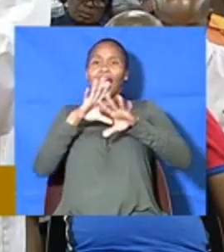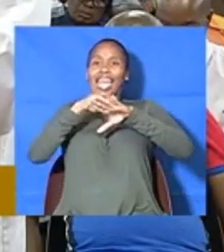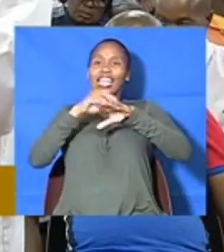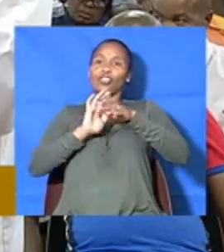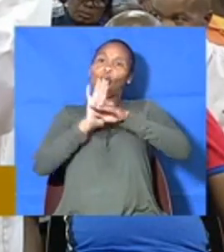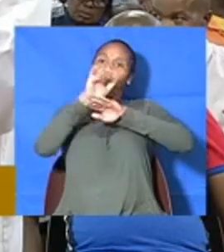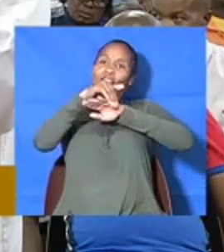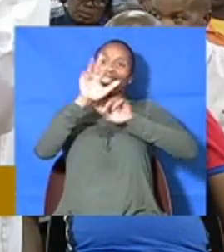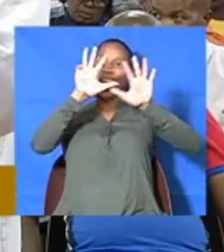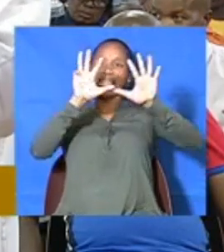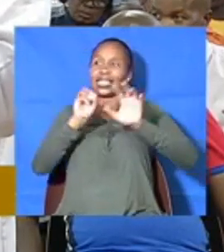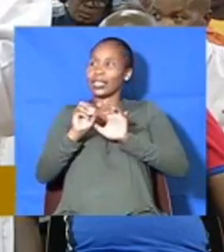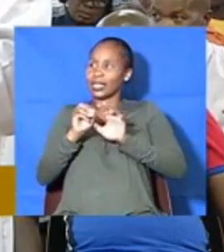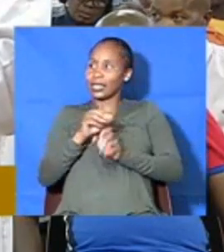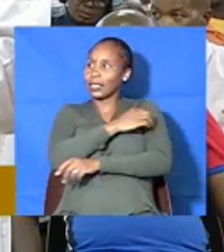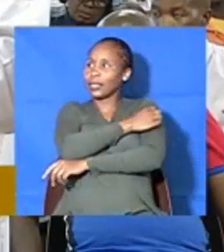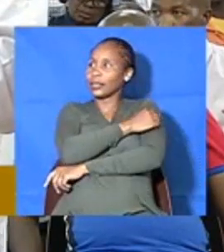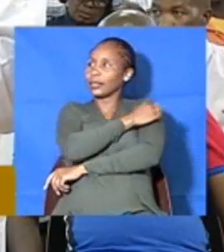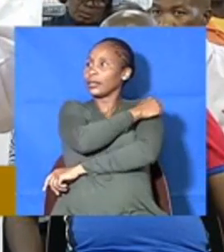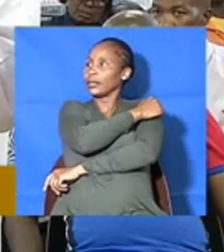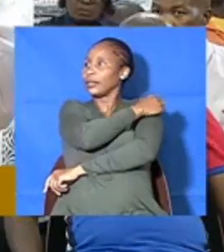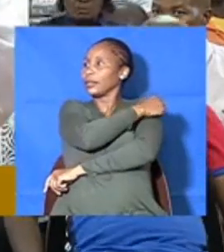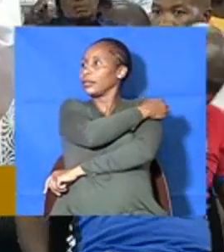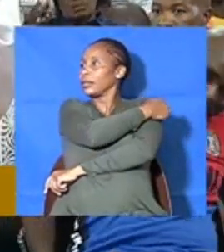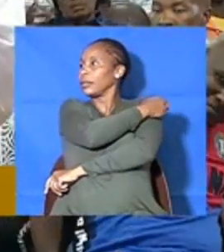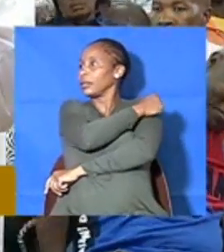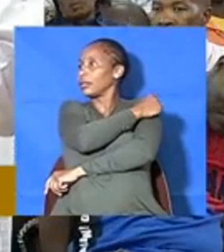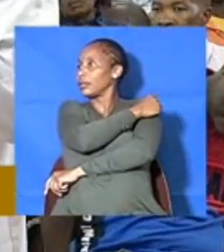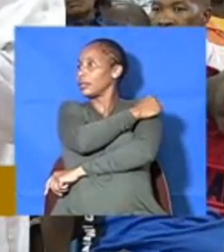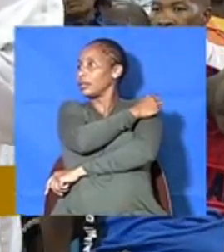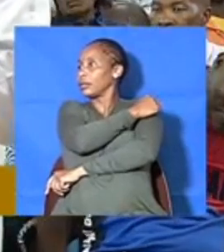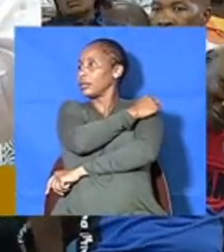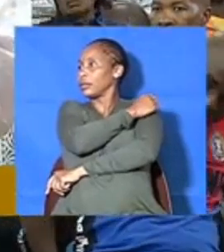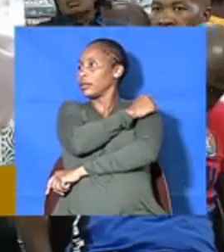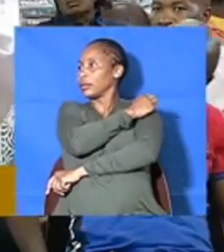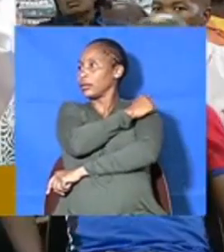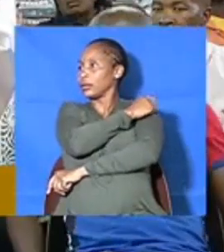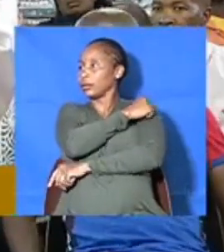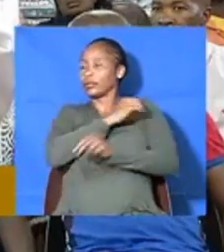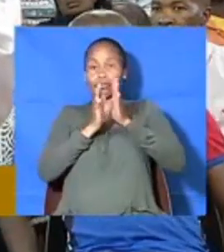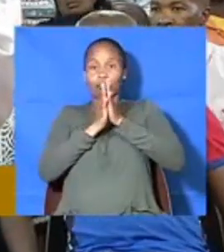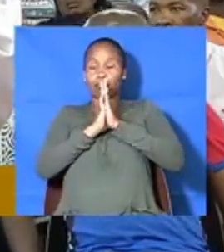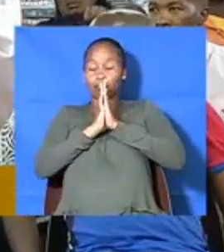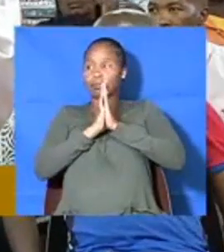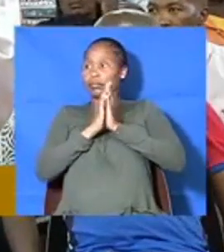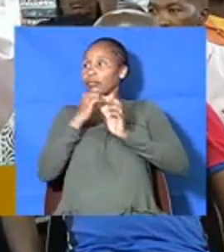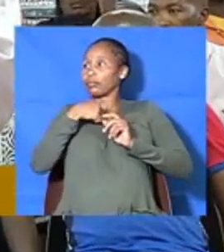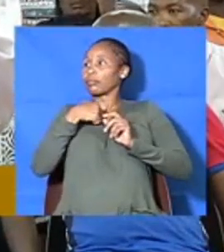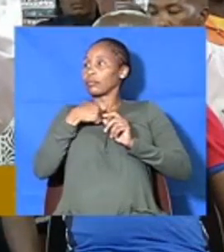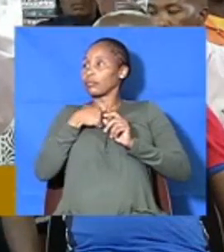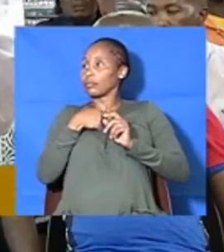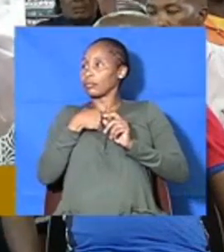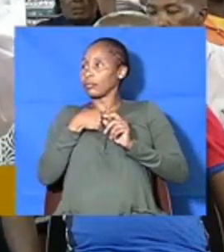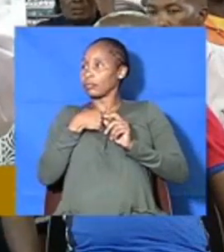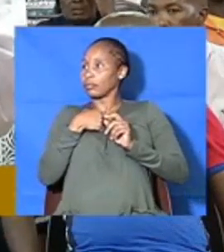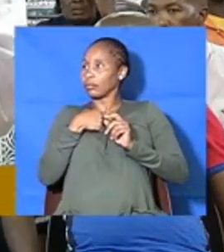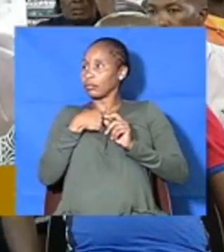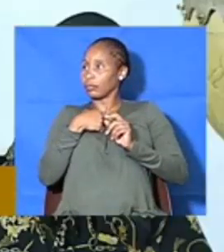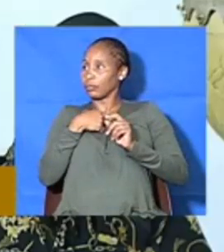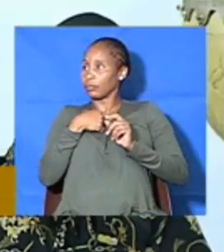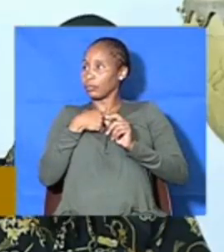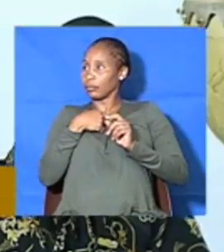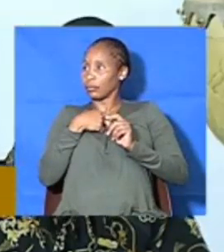I am certain that every person will be for the NHI, unless then for those who